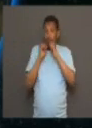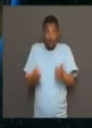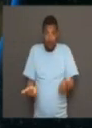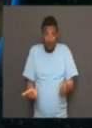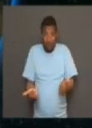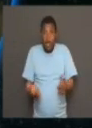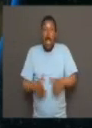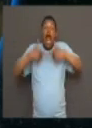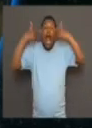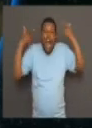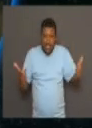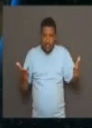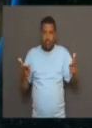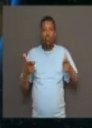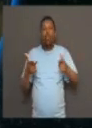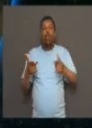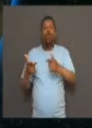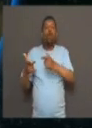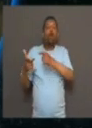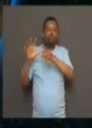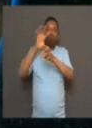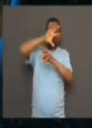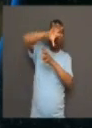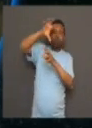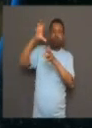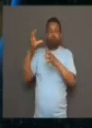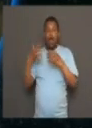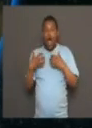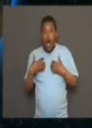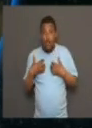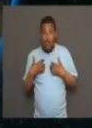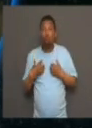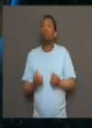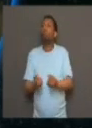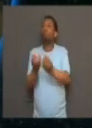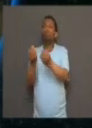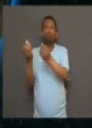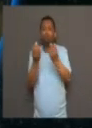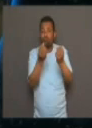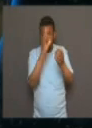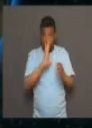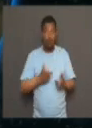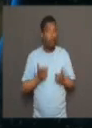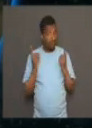the largest continent also has the most people.